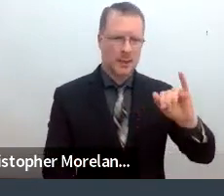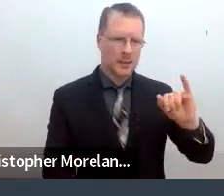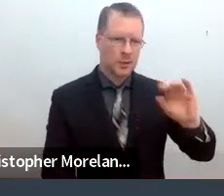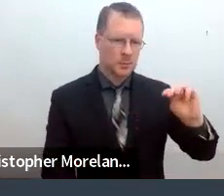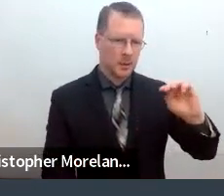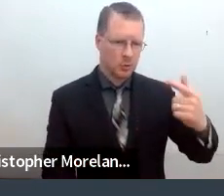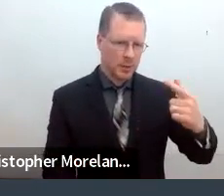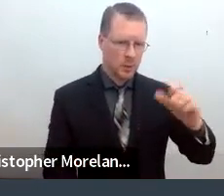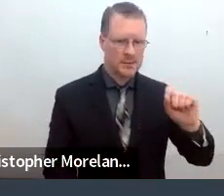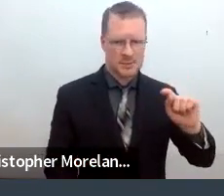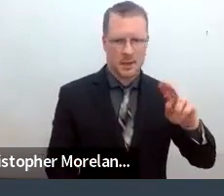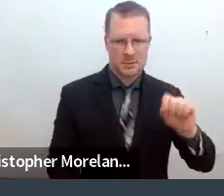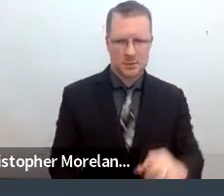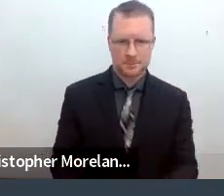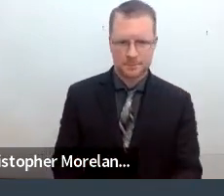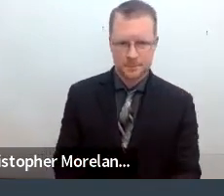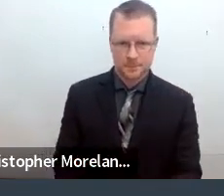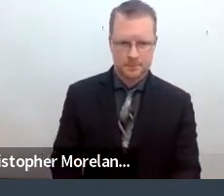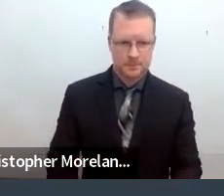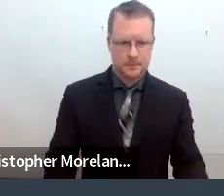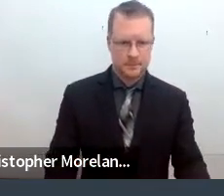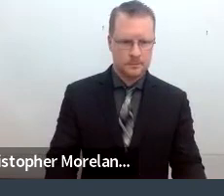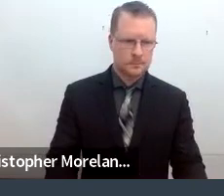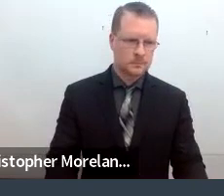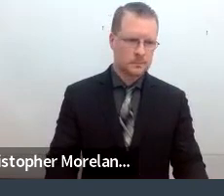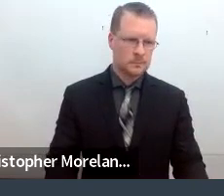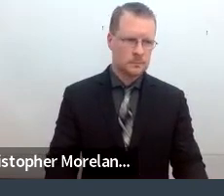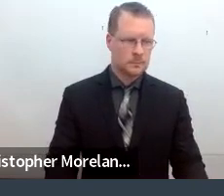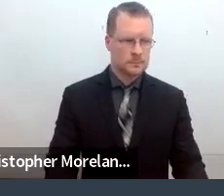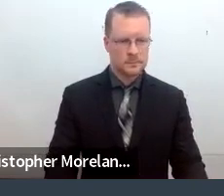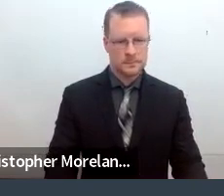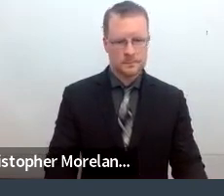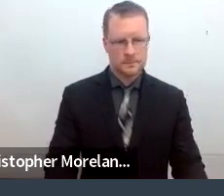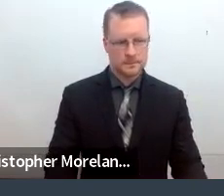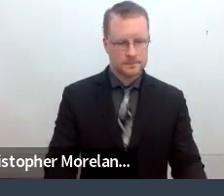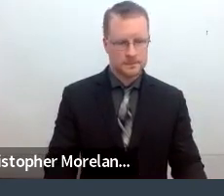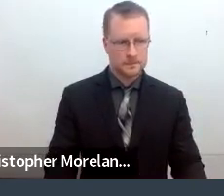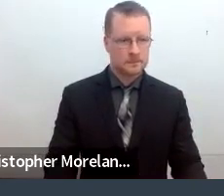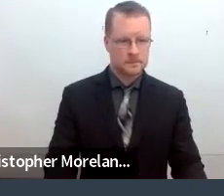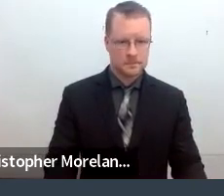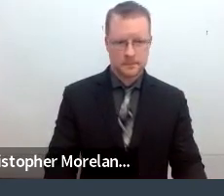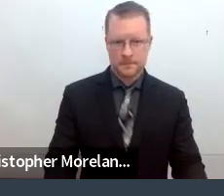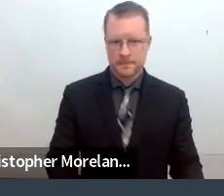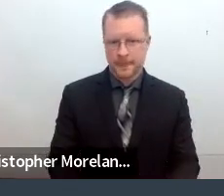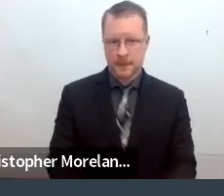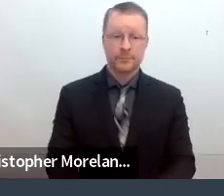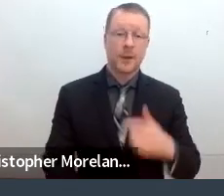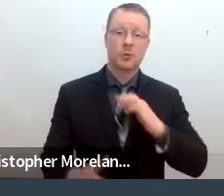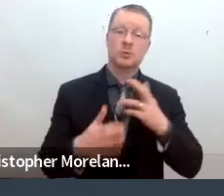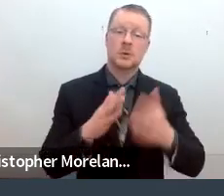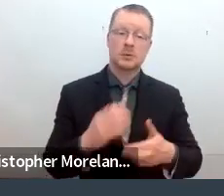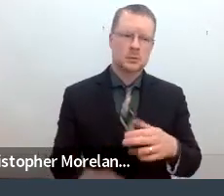We also looked at whether or not people practice in private or academic practice. Thank you.